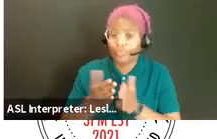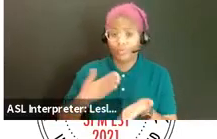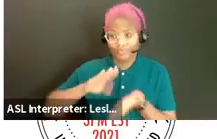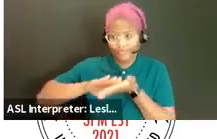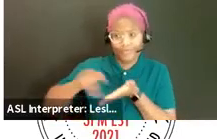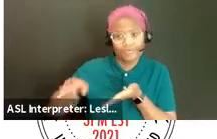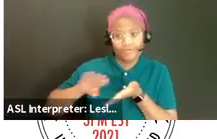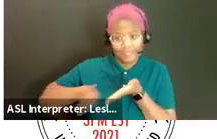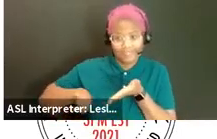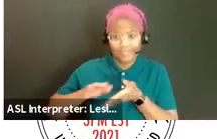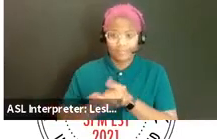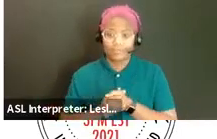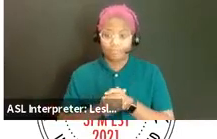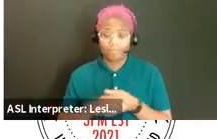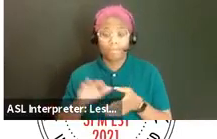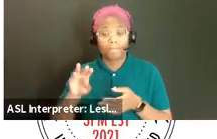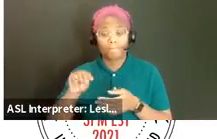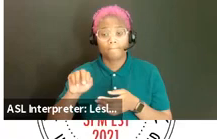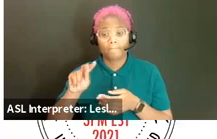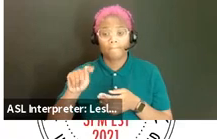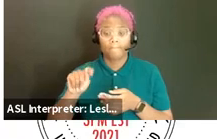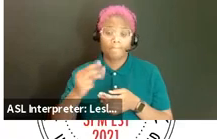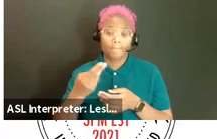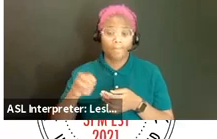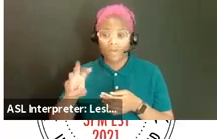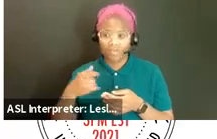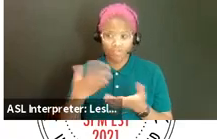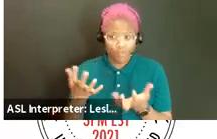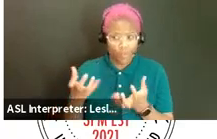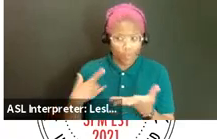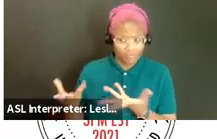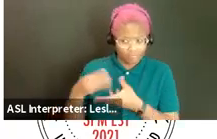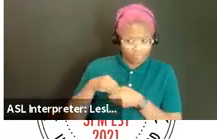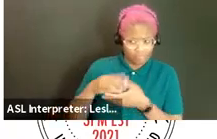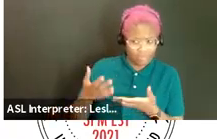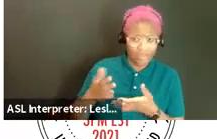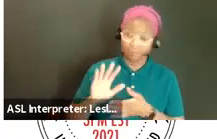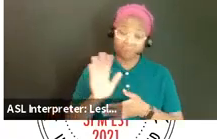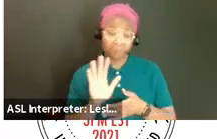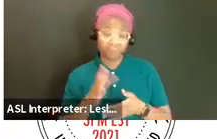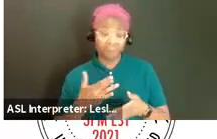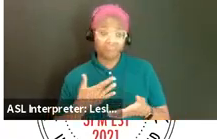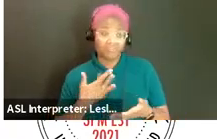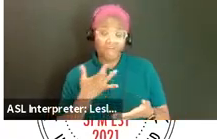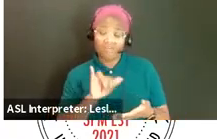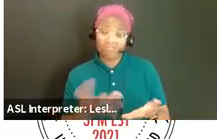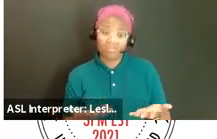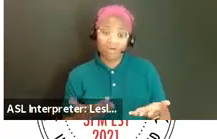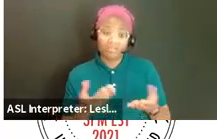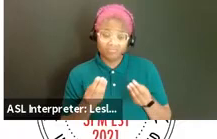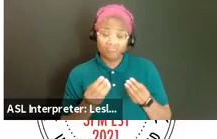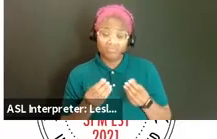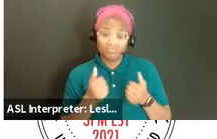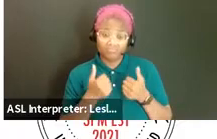more than that, Matthew? No, I think that's about it. The procedure for getting an interview, like if